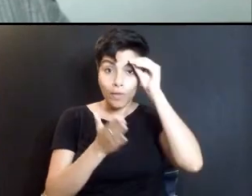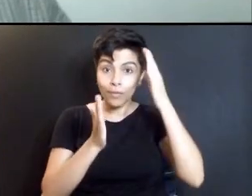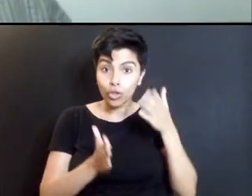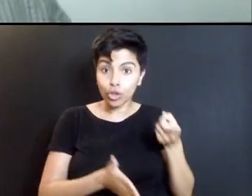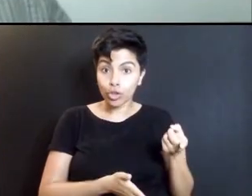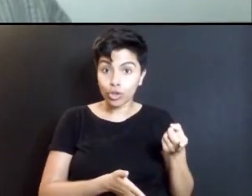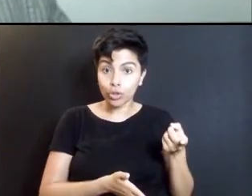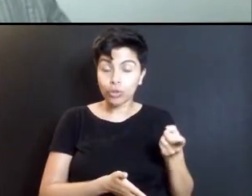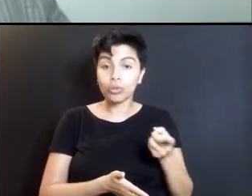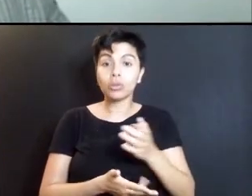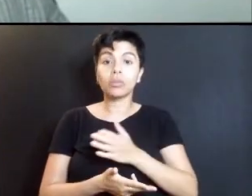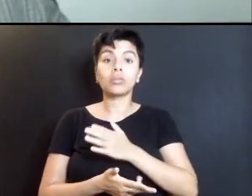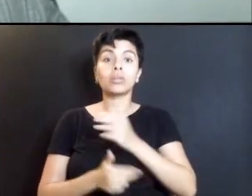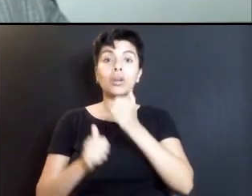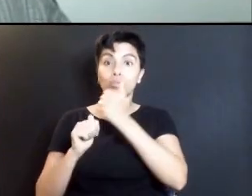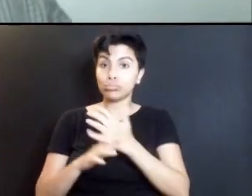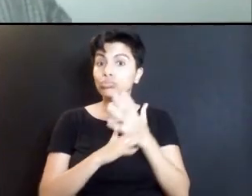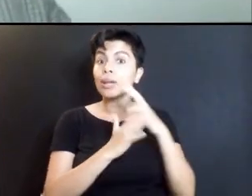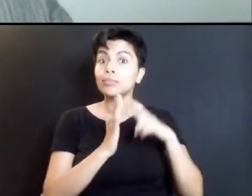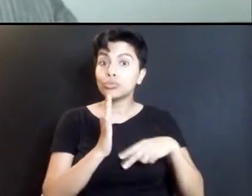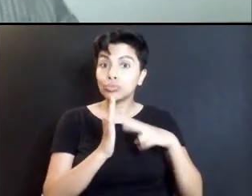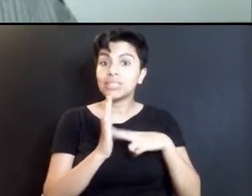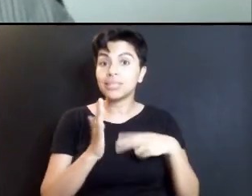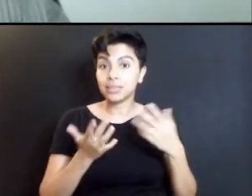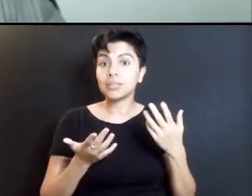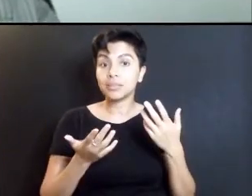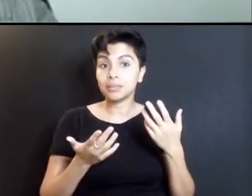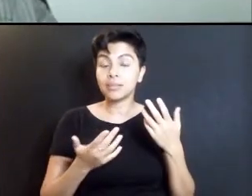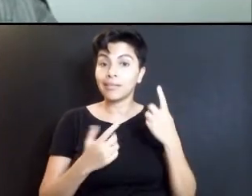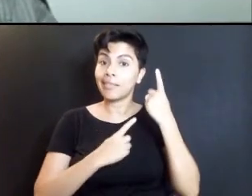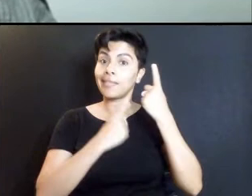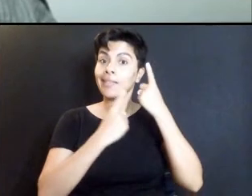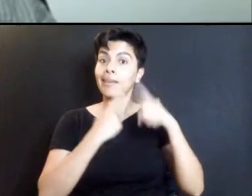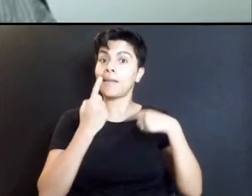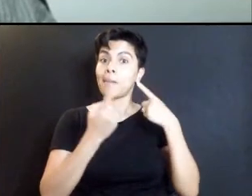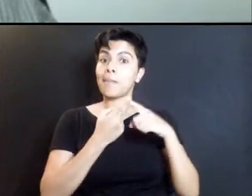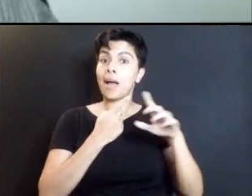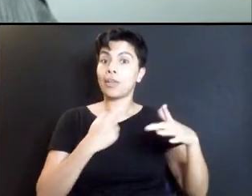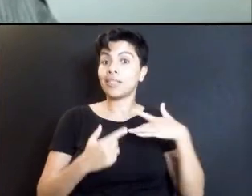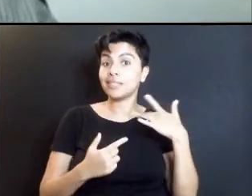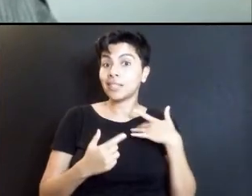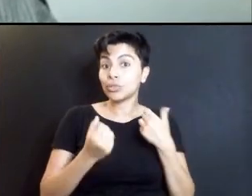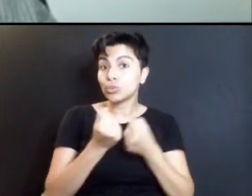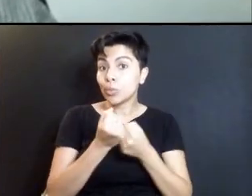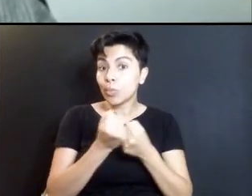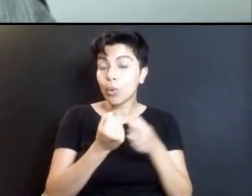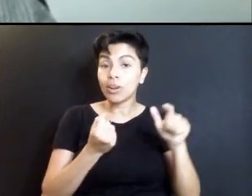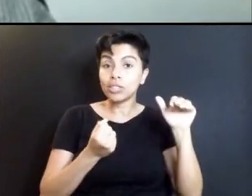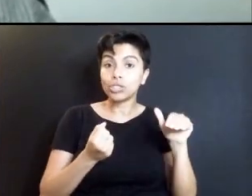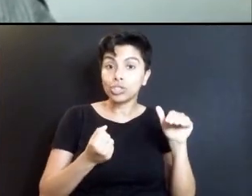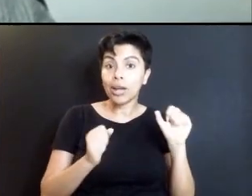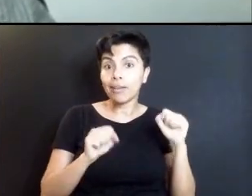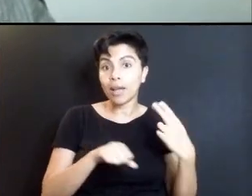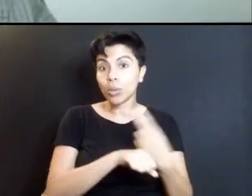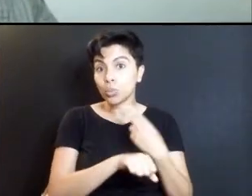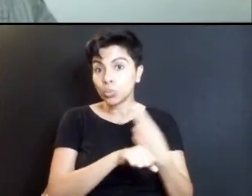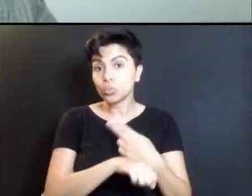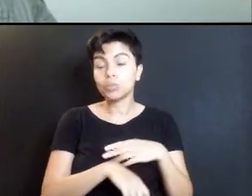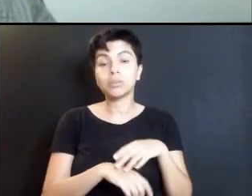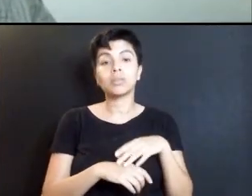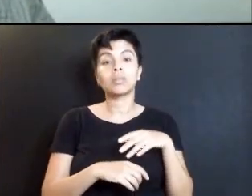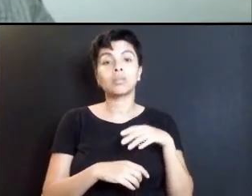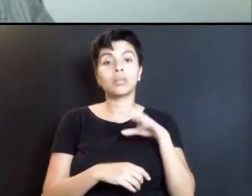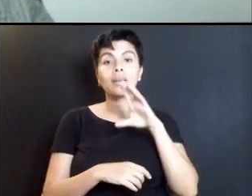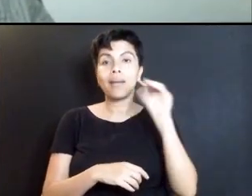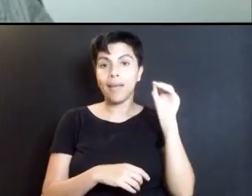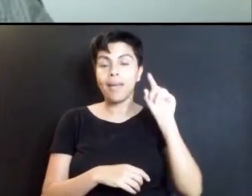child? Prep the reading by thinking about the sensory supports that your child can use